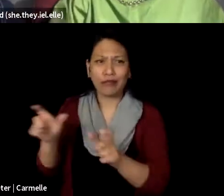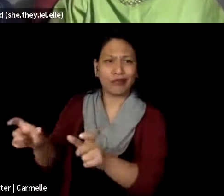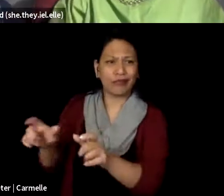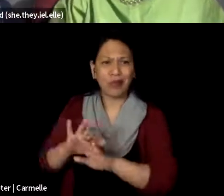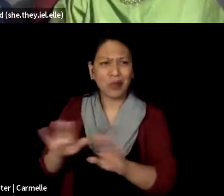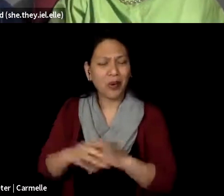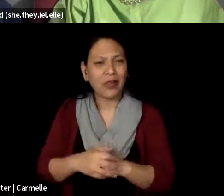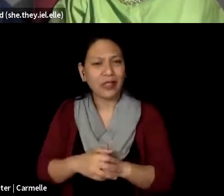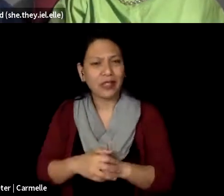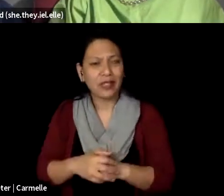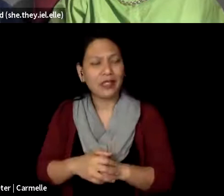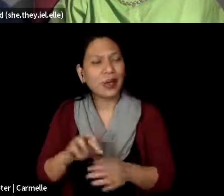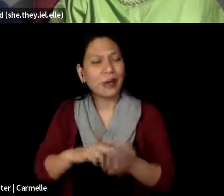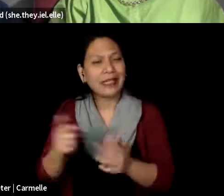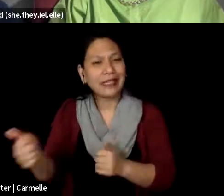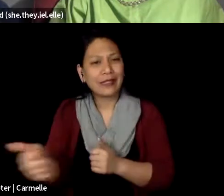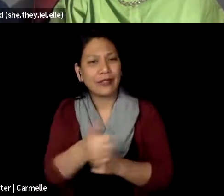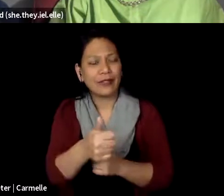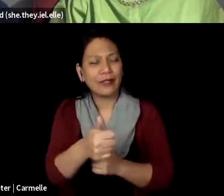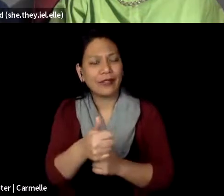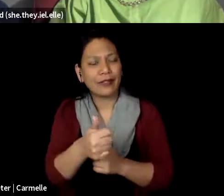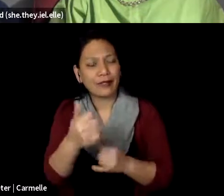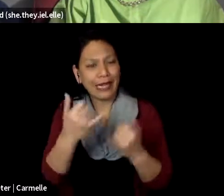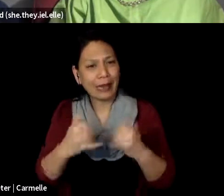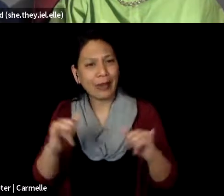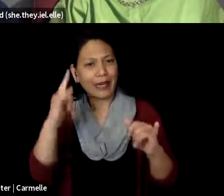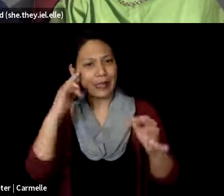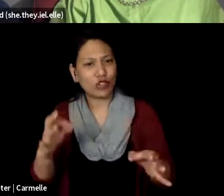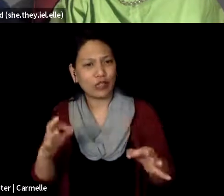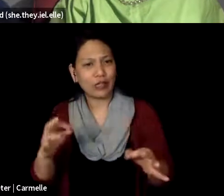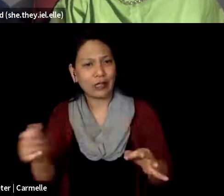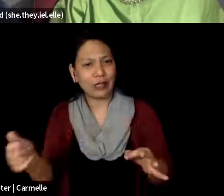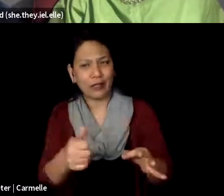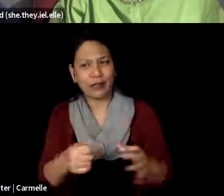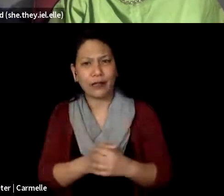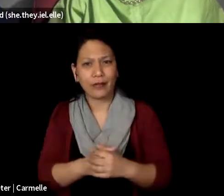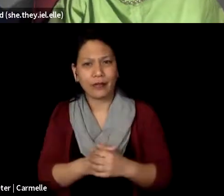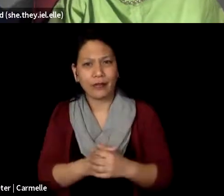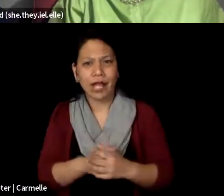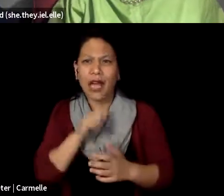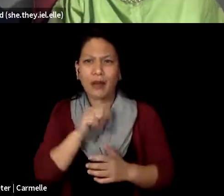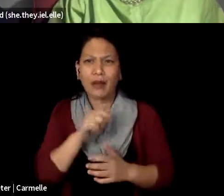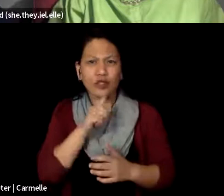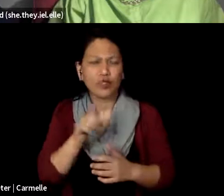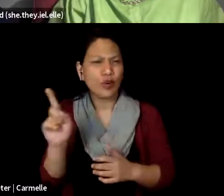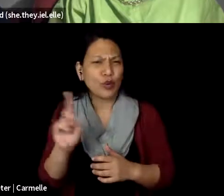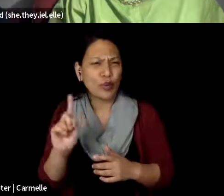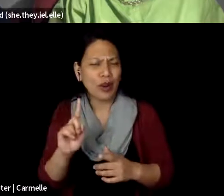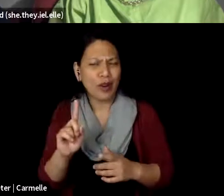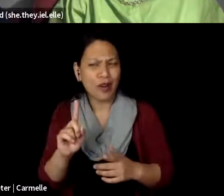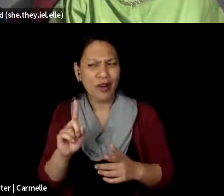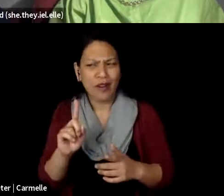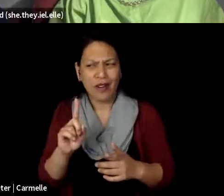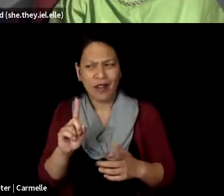that they were given autonomy over themselves. Cause this, I don't know where this idea came from, where people have to like